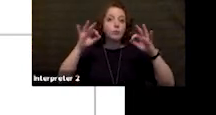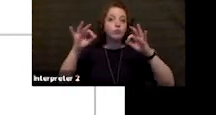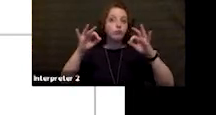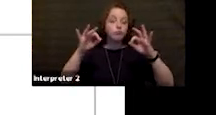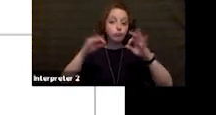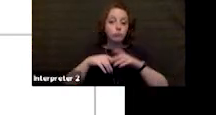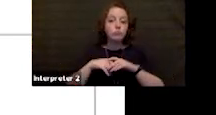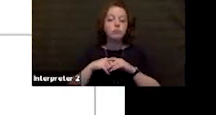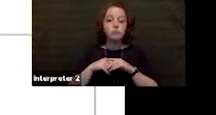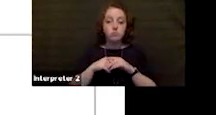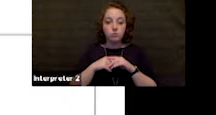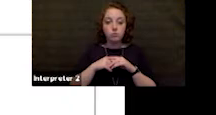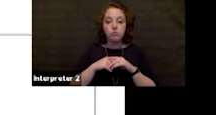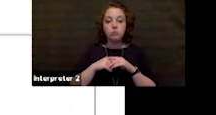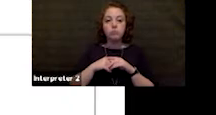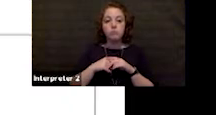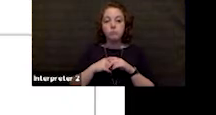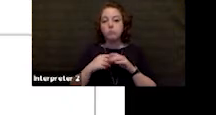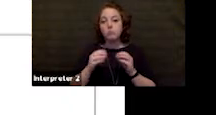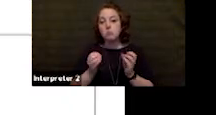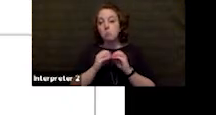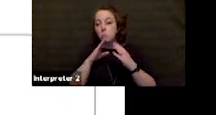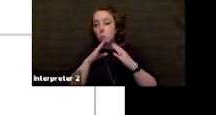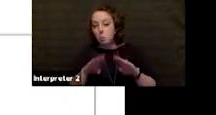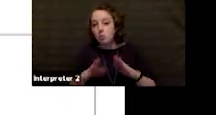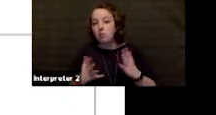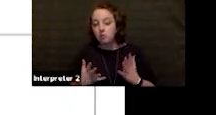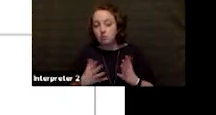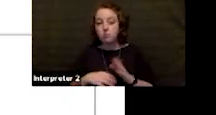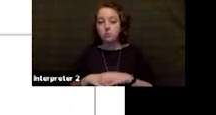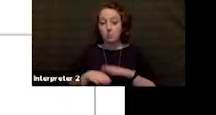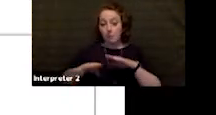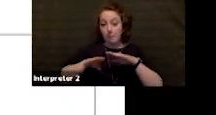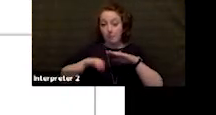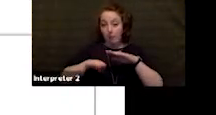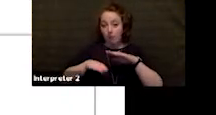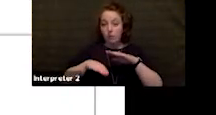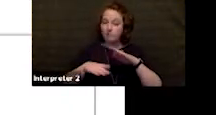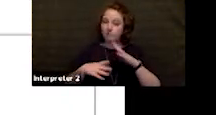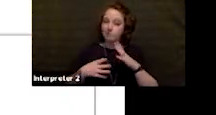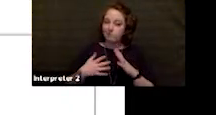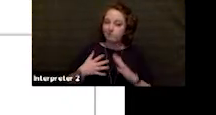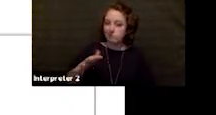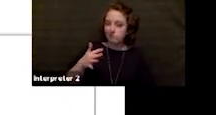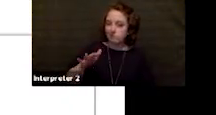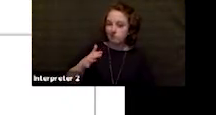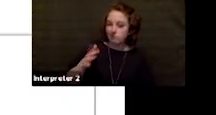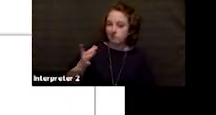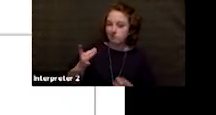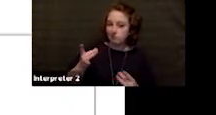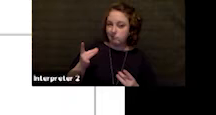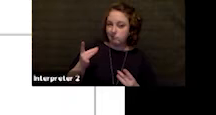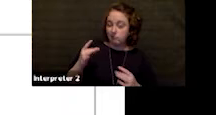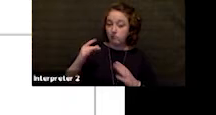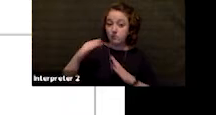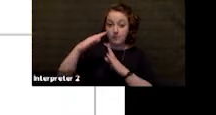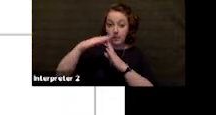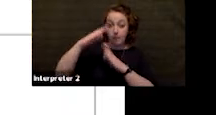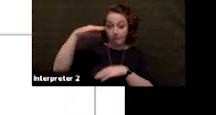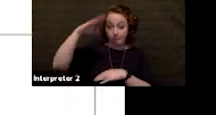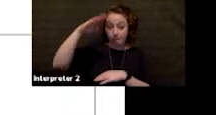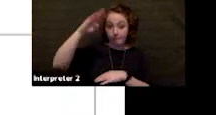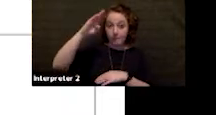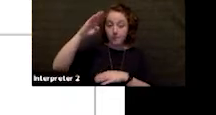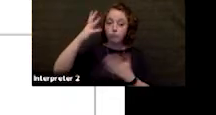things towards the bottom of the chart are not doing great in that regard, and things towards the top of the chart are